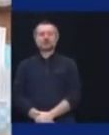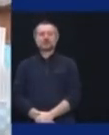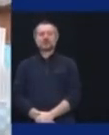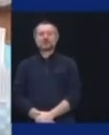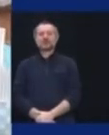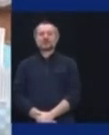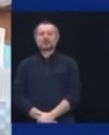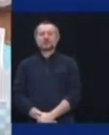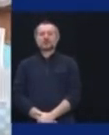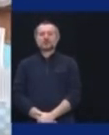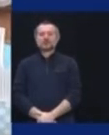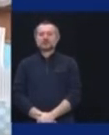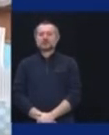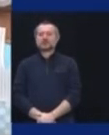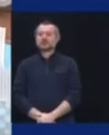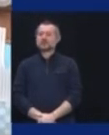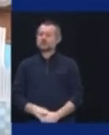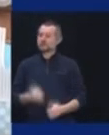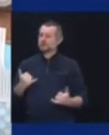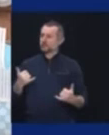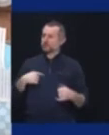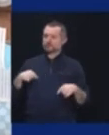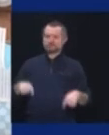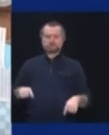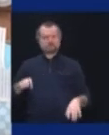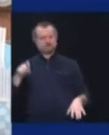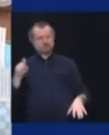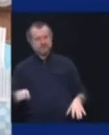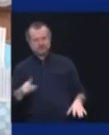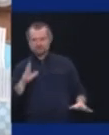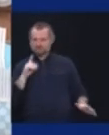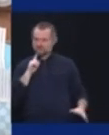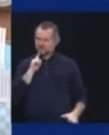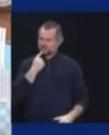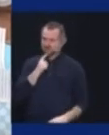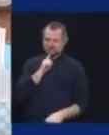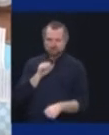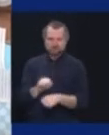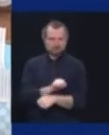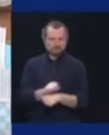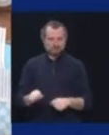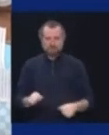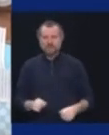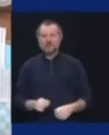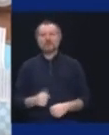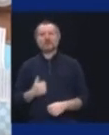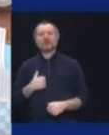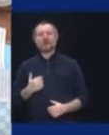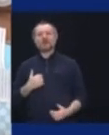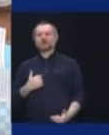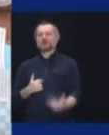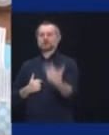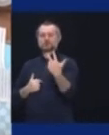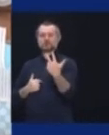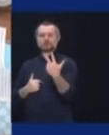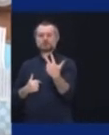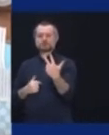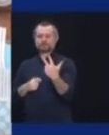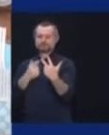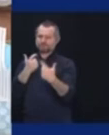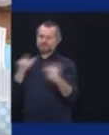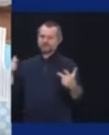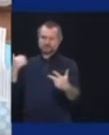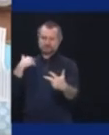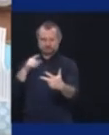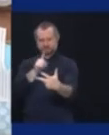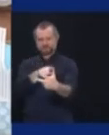We have to get serious today. We have three major tasks that this